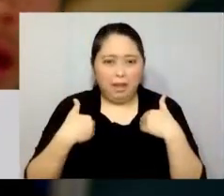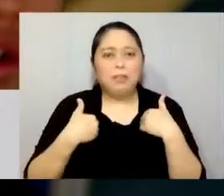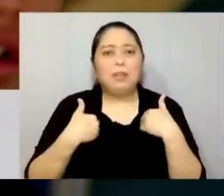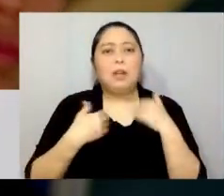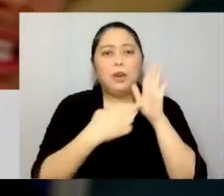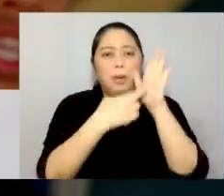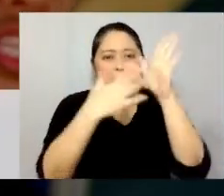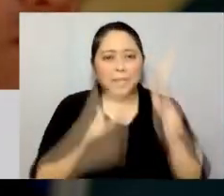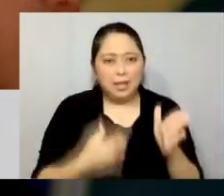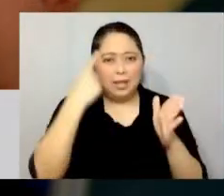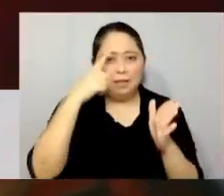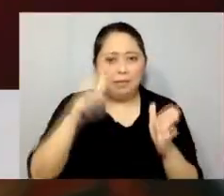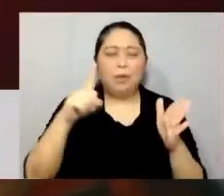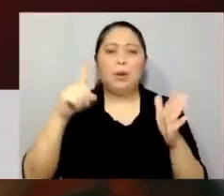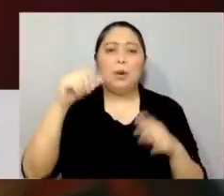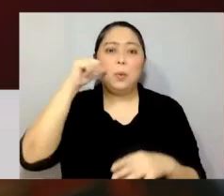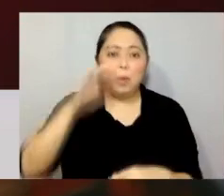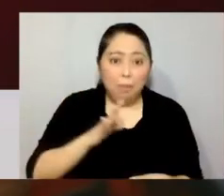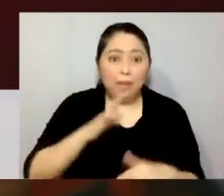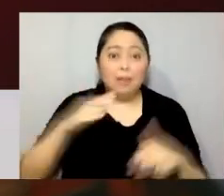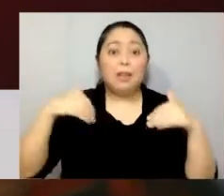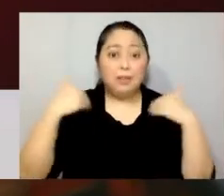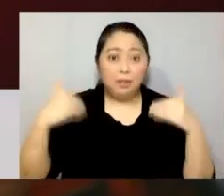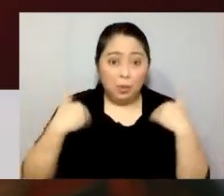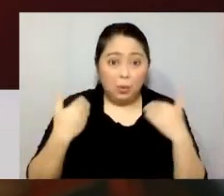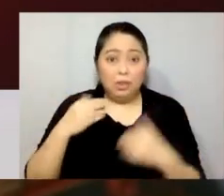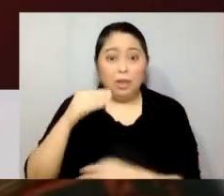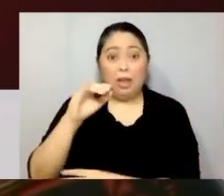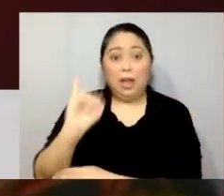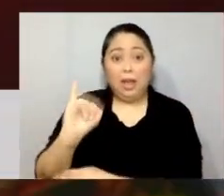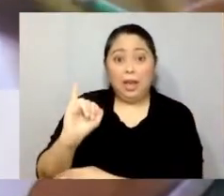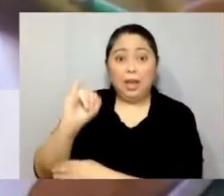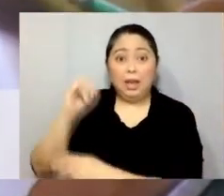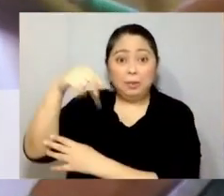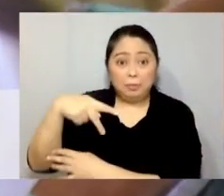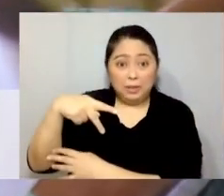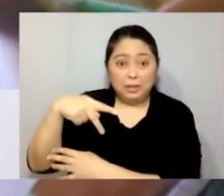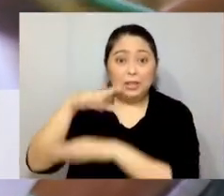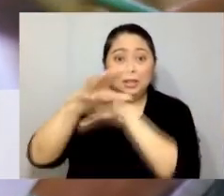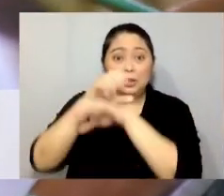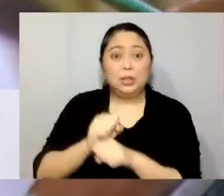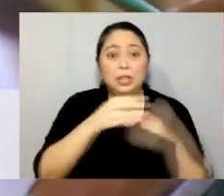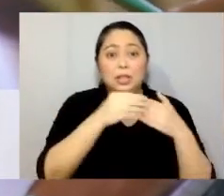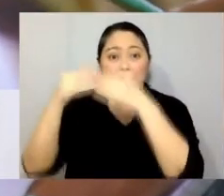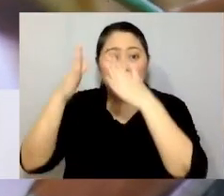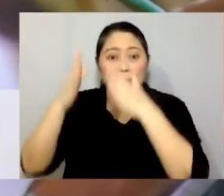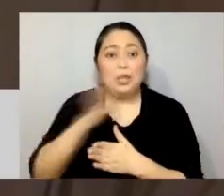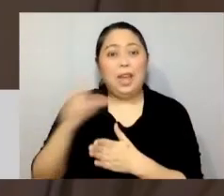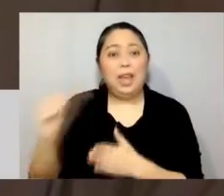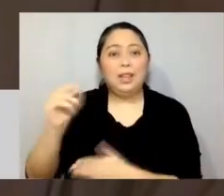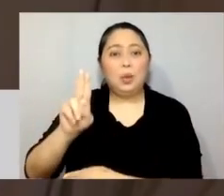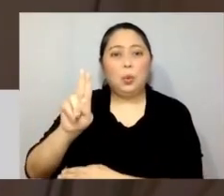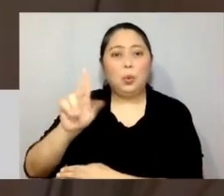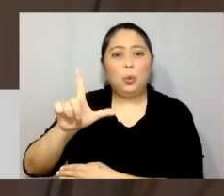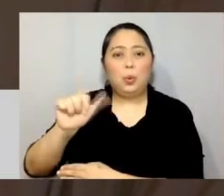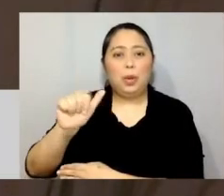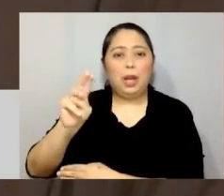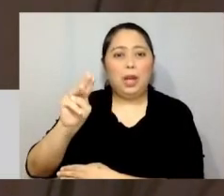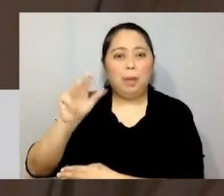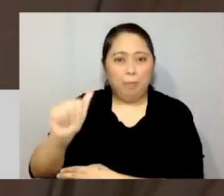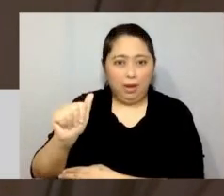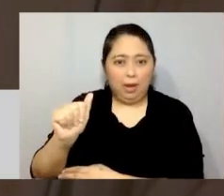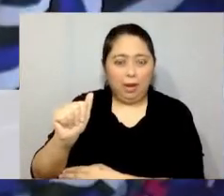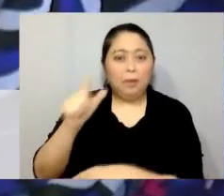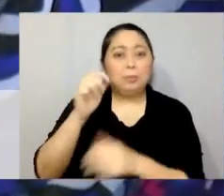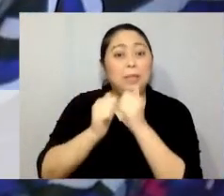youth, and the ulama. Bangsamoro women are often at the forefront in transforming their communities and helping those who